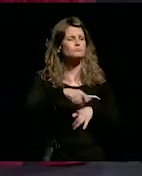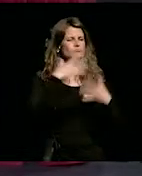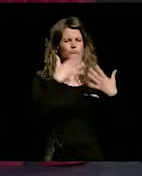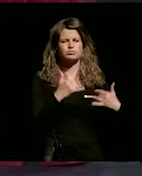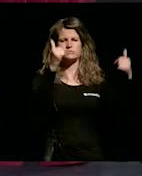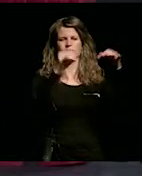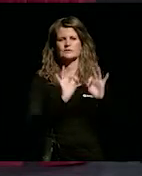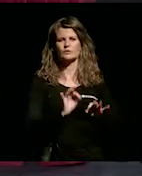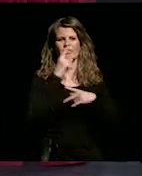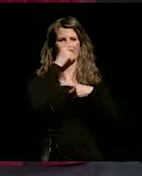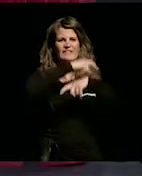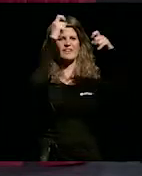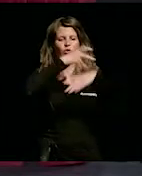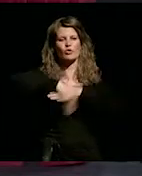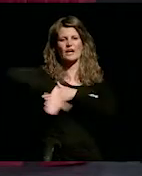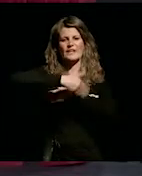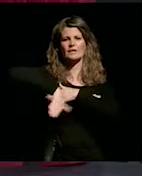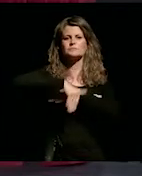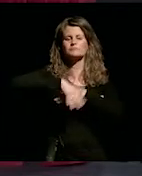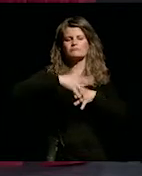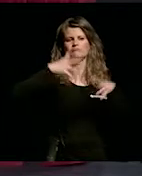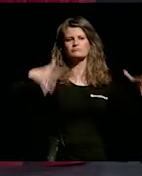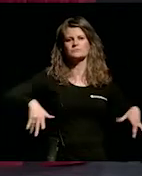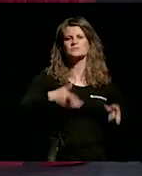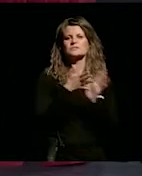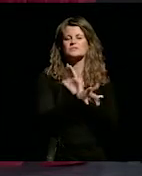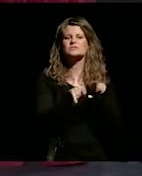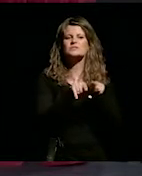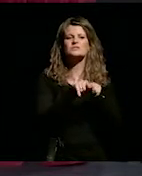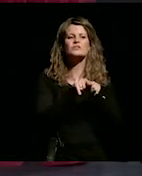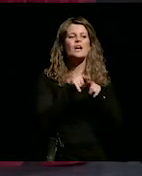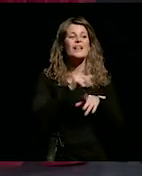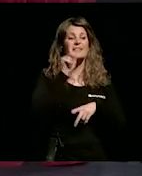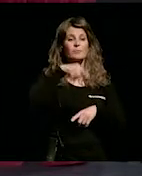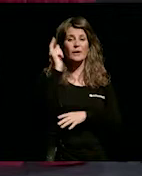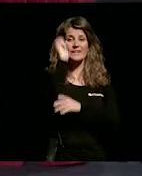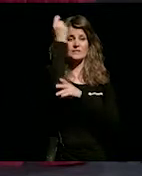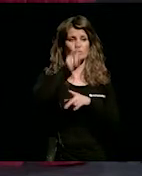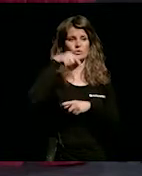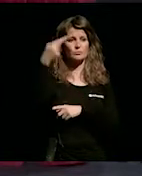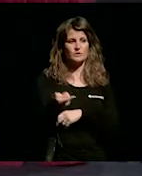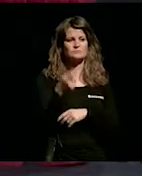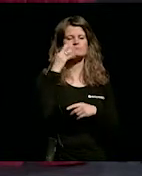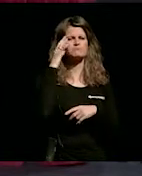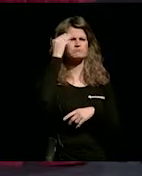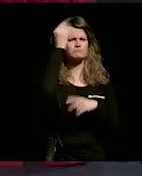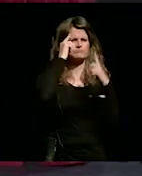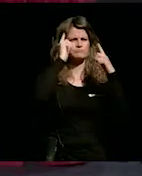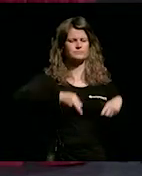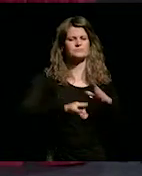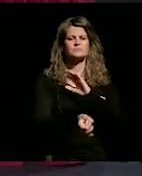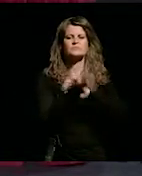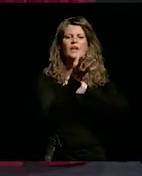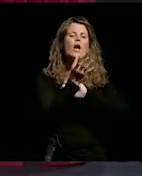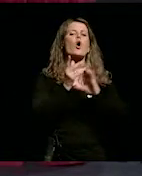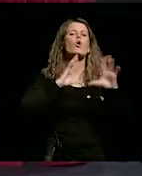the success of Battle for the Winds, we decided to create a professional outdoor integrated service company for disabled and non-disabled